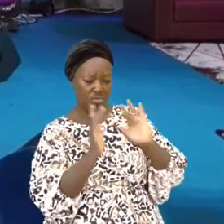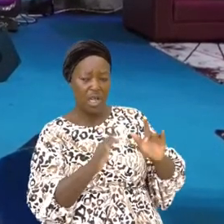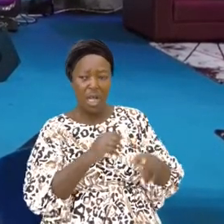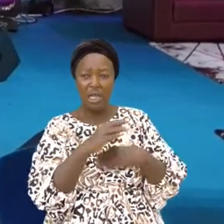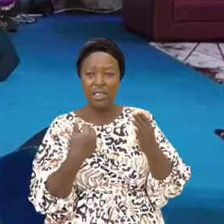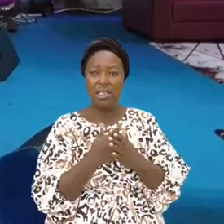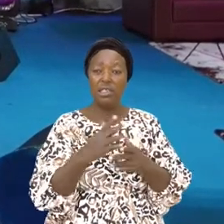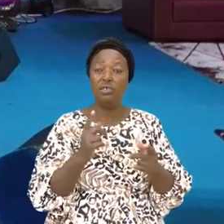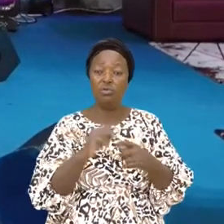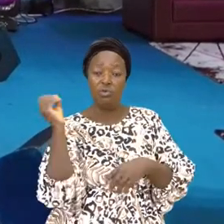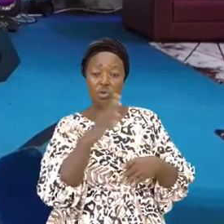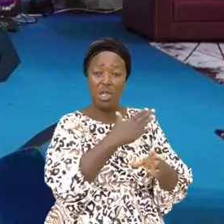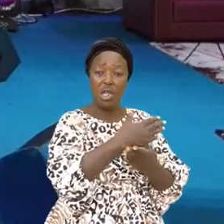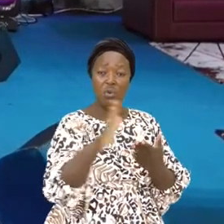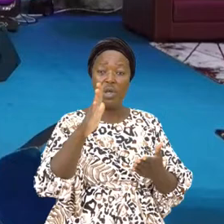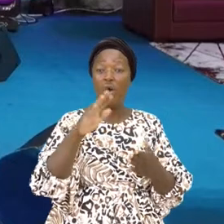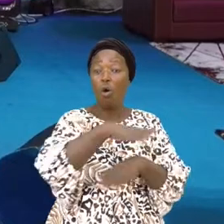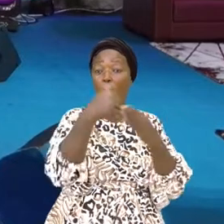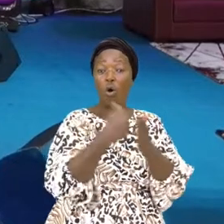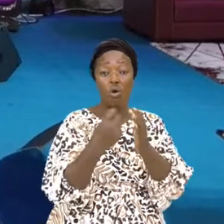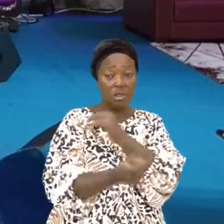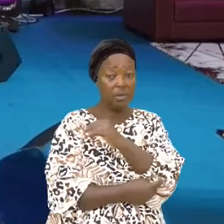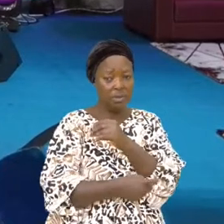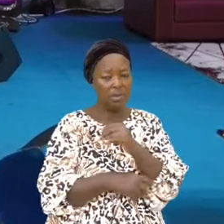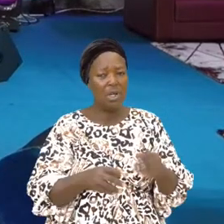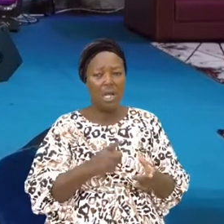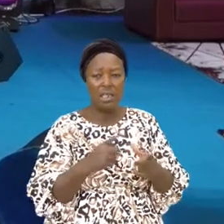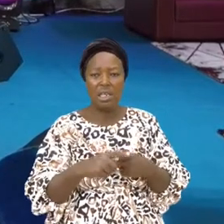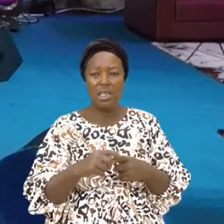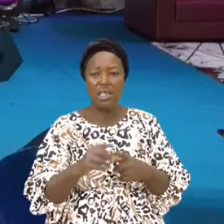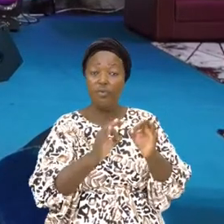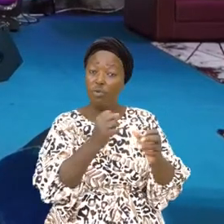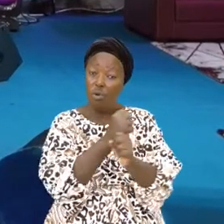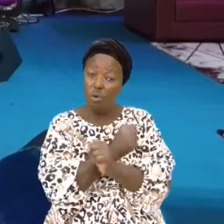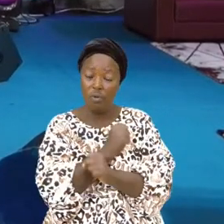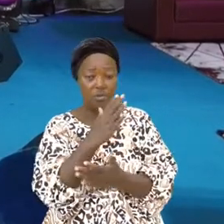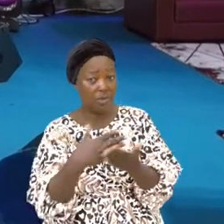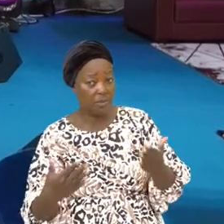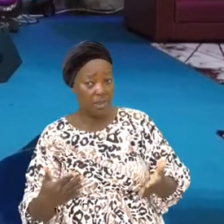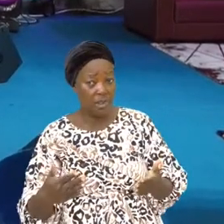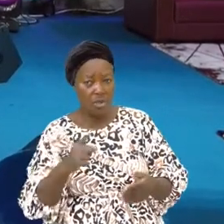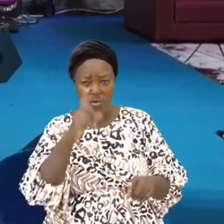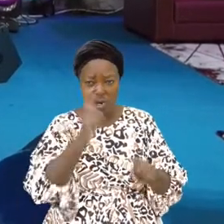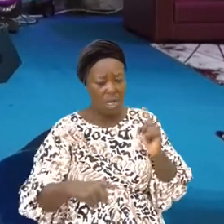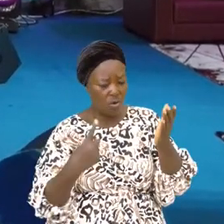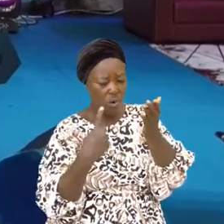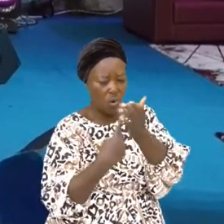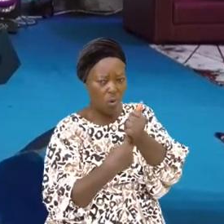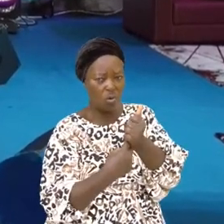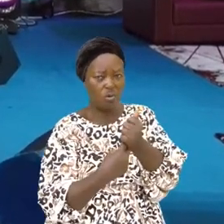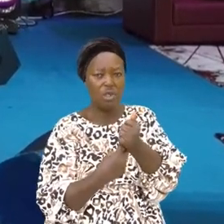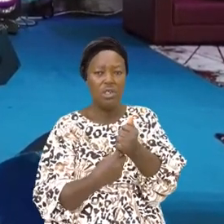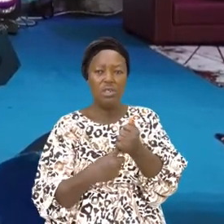when you throw away all temptation. Now, if you love something, you cannot be holding to that